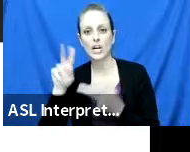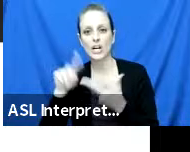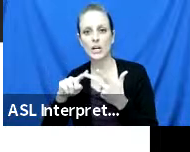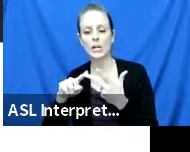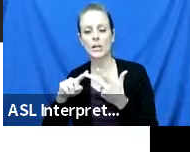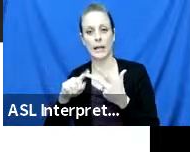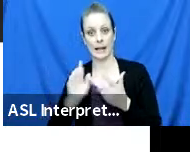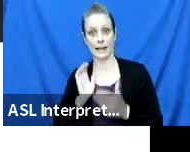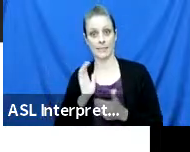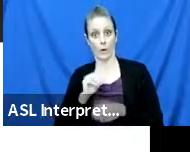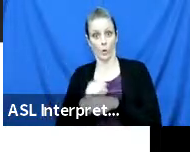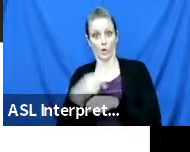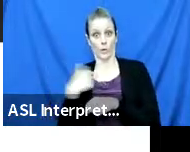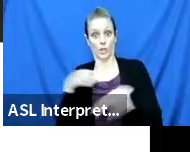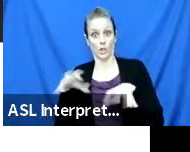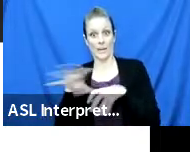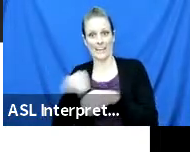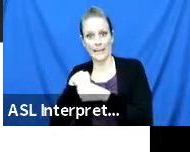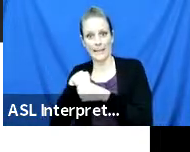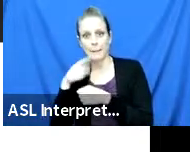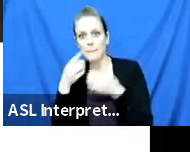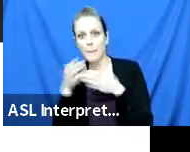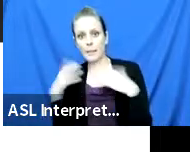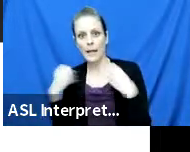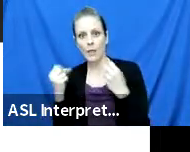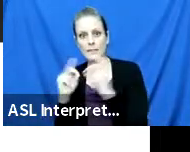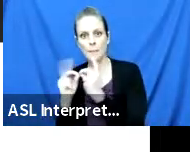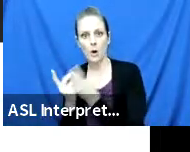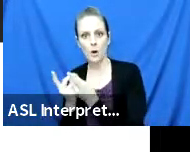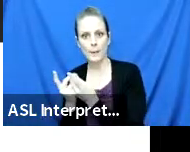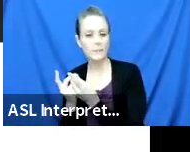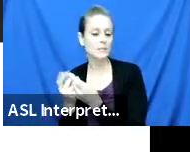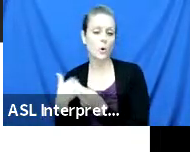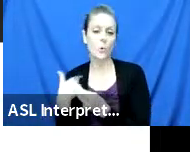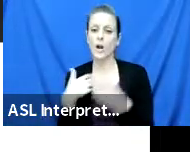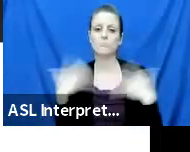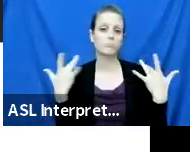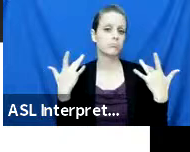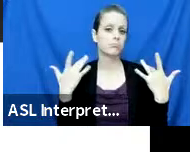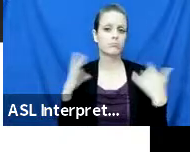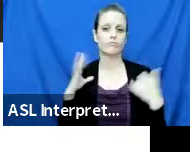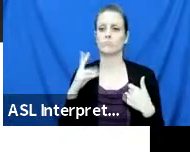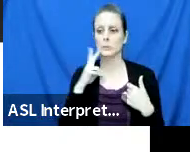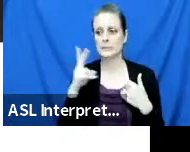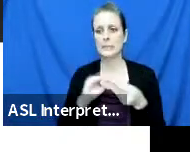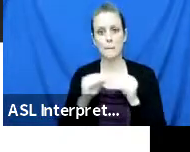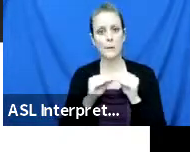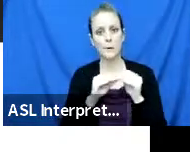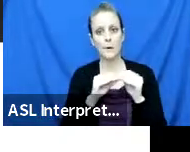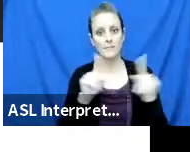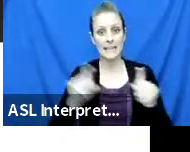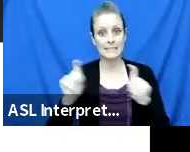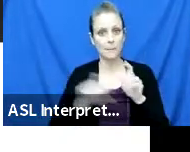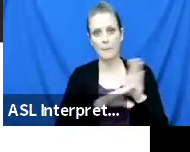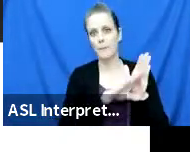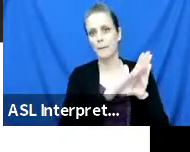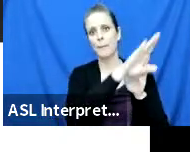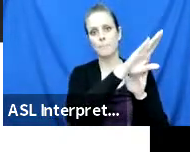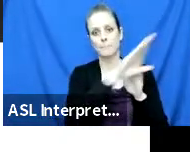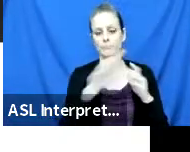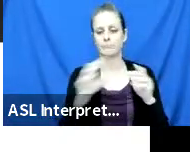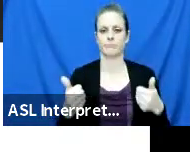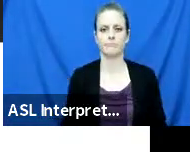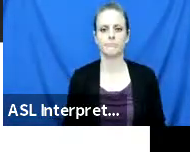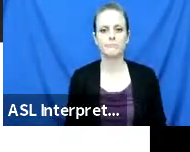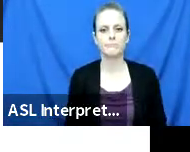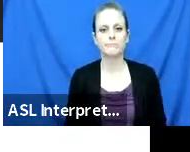doing inside of the public health department. So we're happy to see that a good number of tests are continuing.